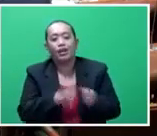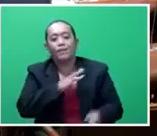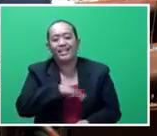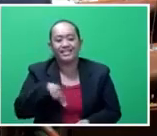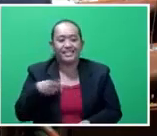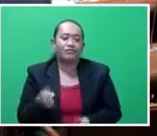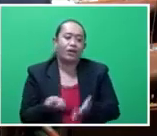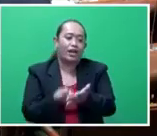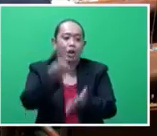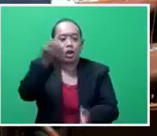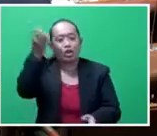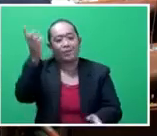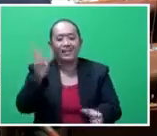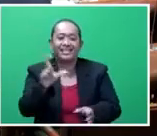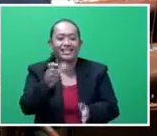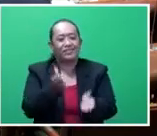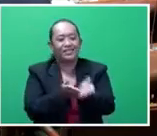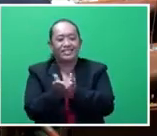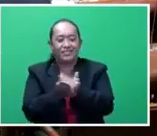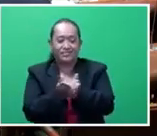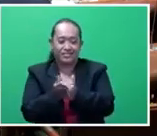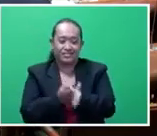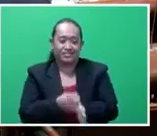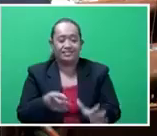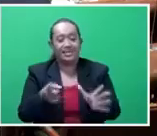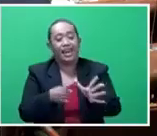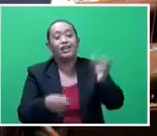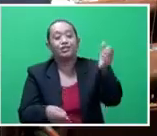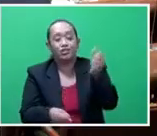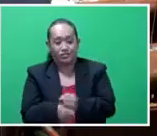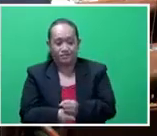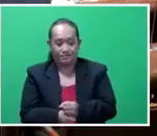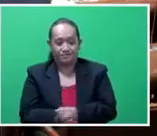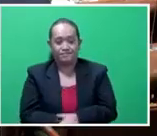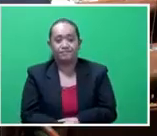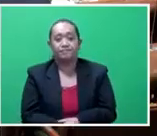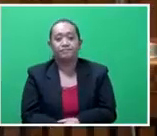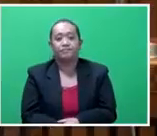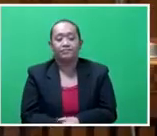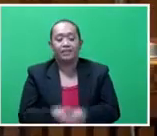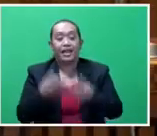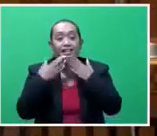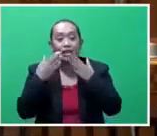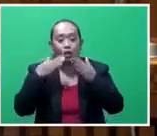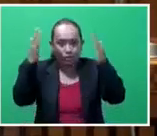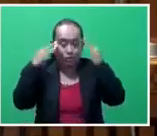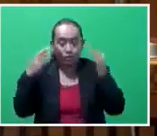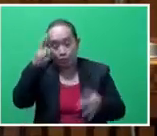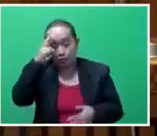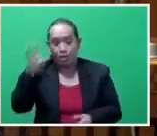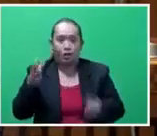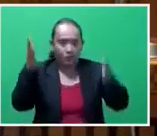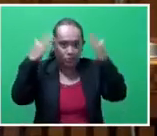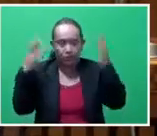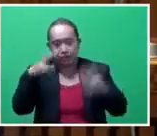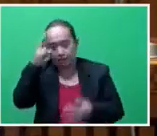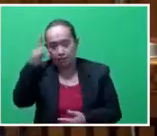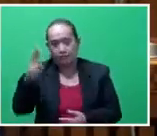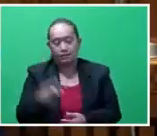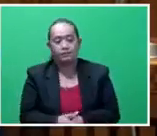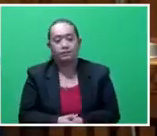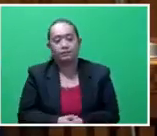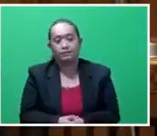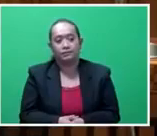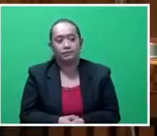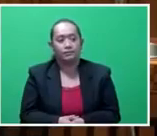the Honourable Aya Syed Kayyum. You have the floor. Thank you, Mr. Speaker, sir. Mr. Speaker, sir, as far as